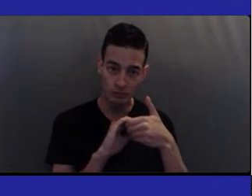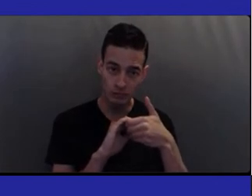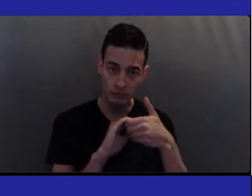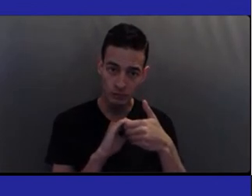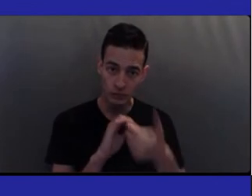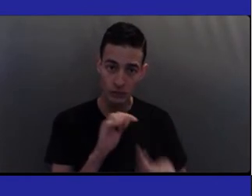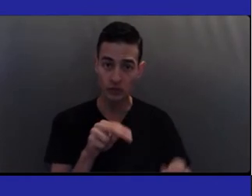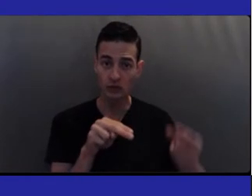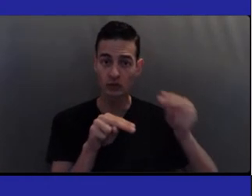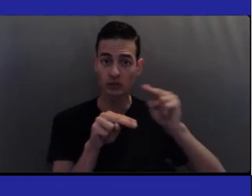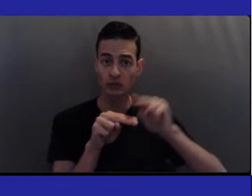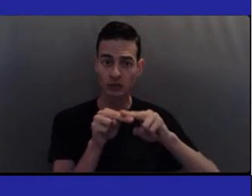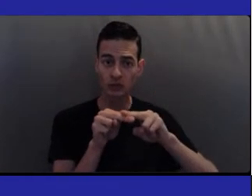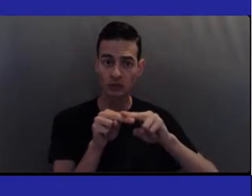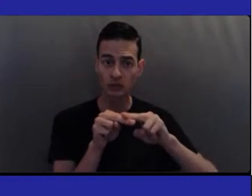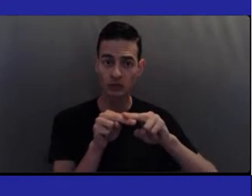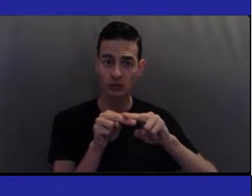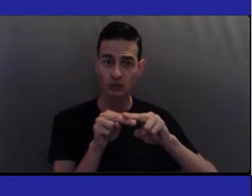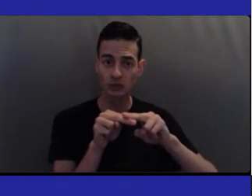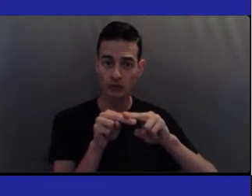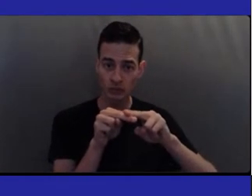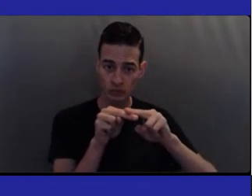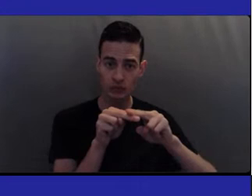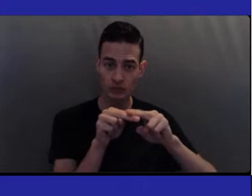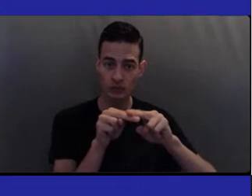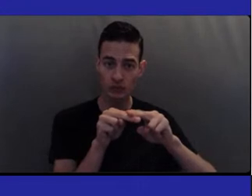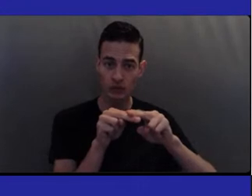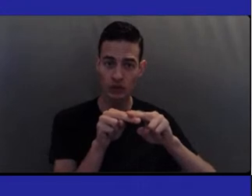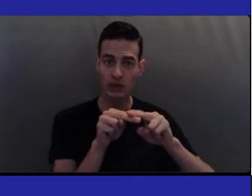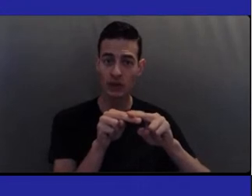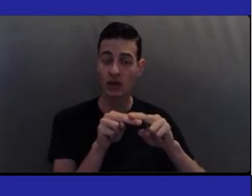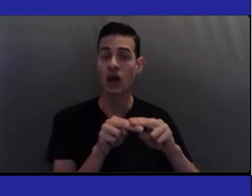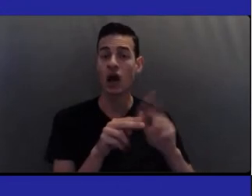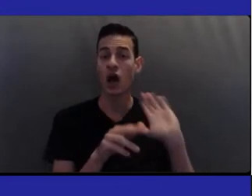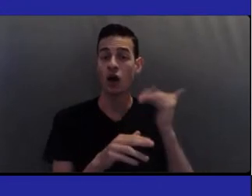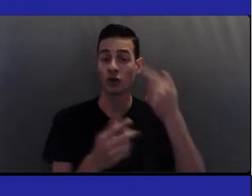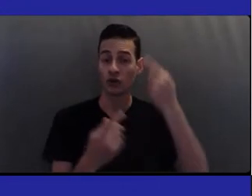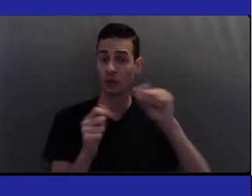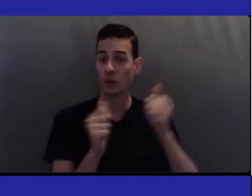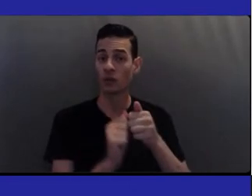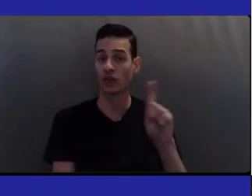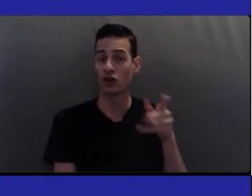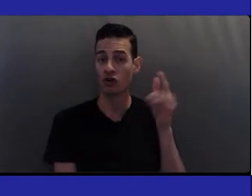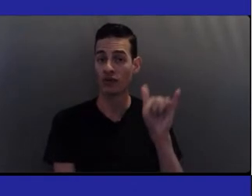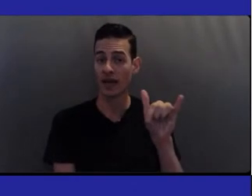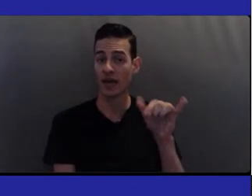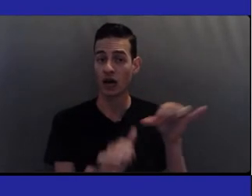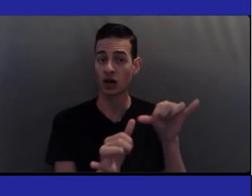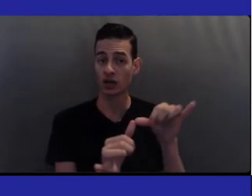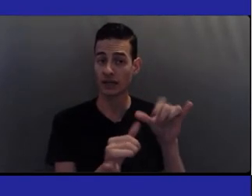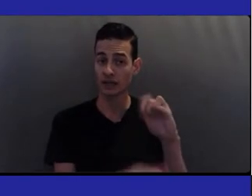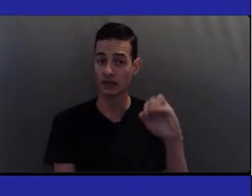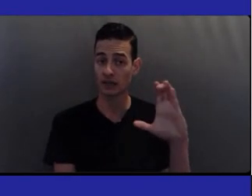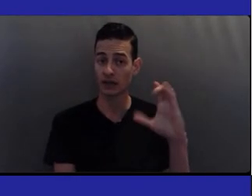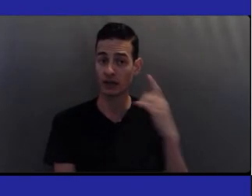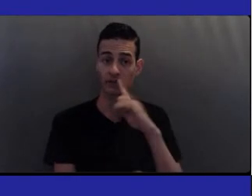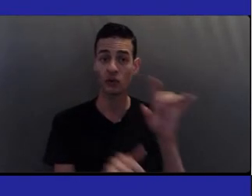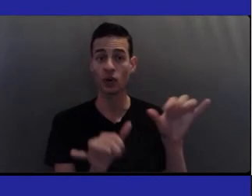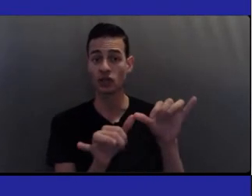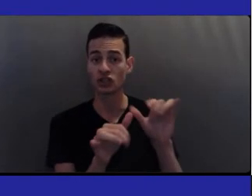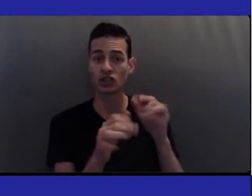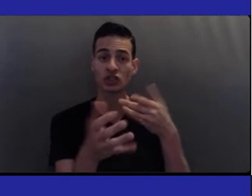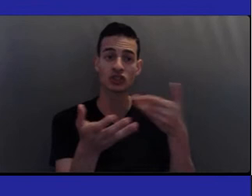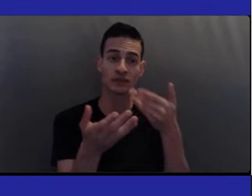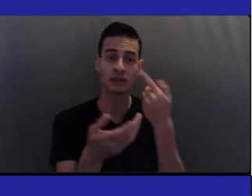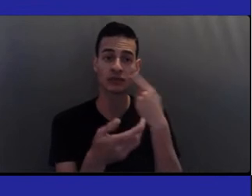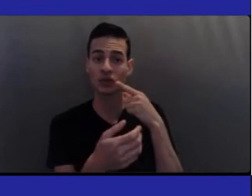$1,960,238 for its previously executed agreement with Array Architects, Inc. for architectural engineering services for the renovation of